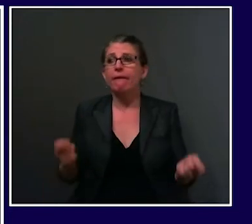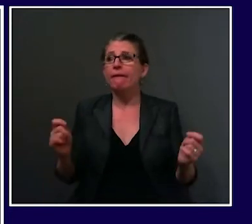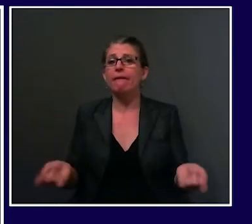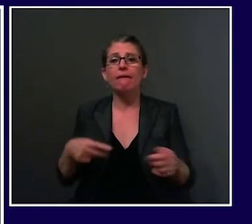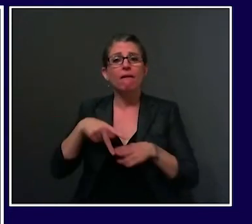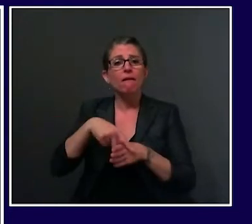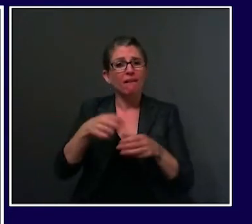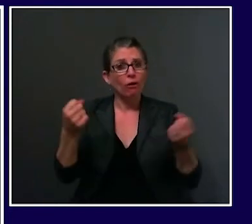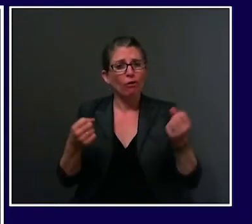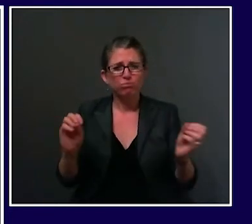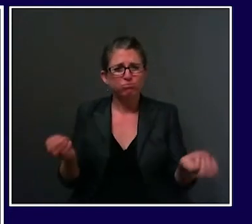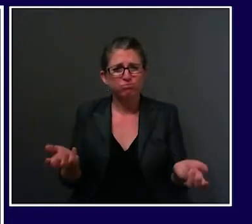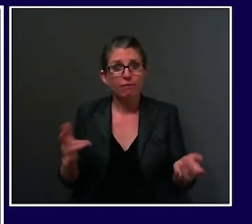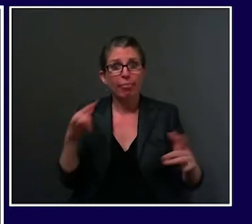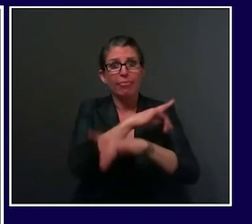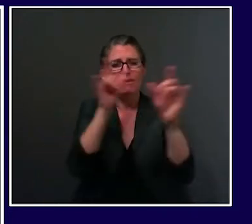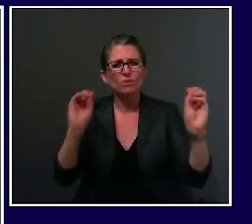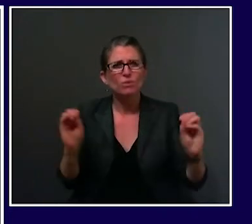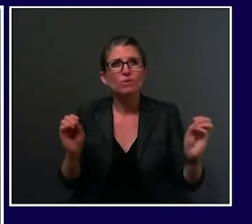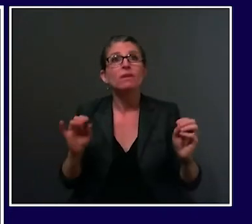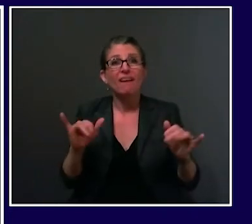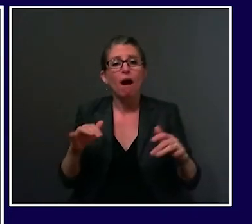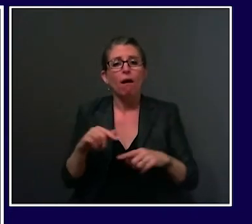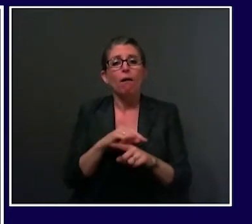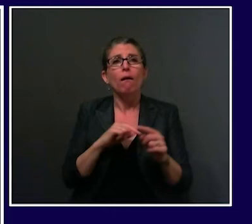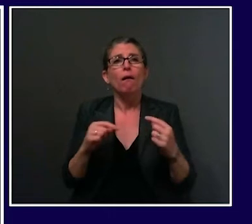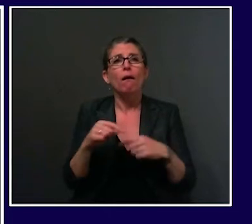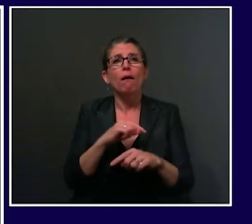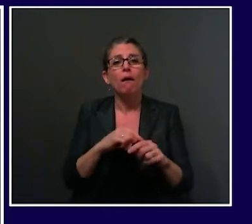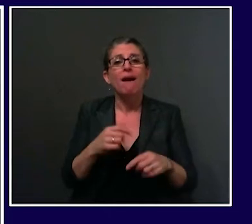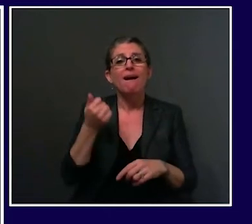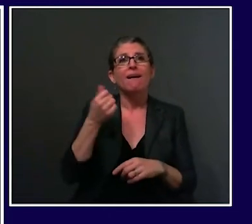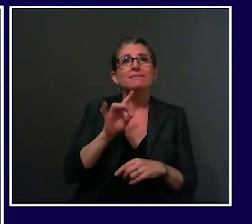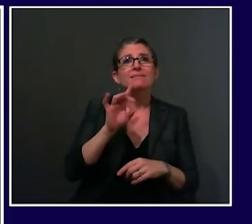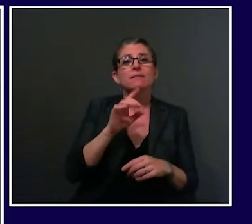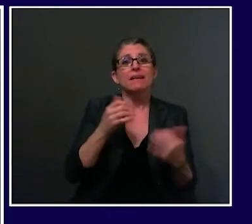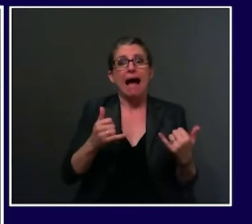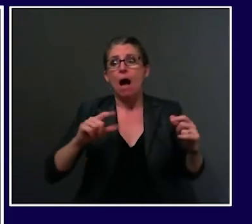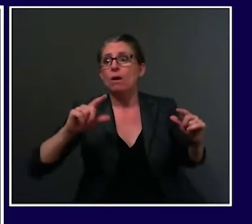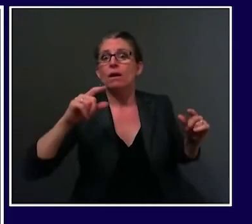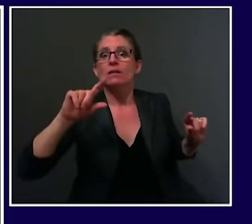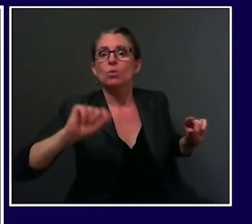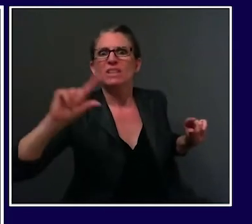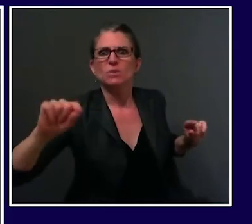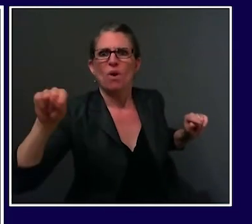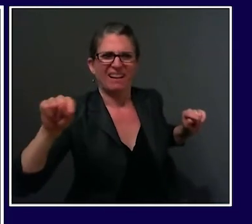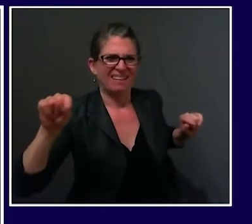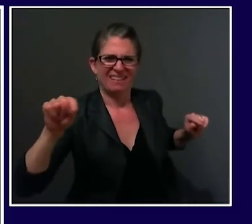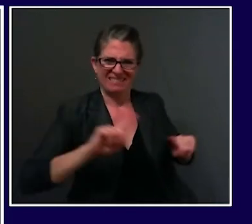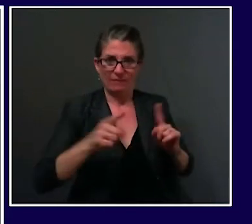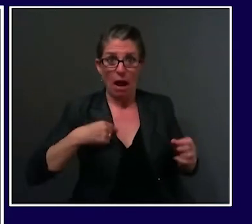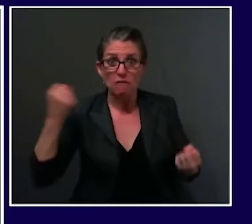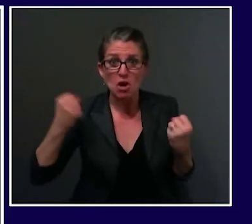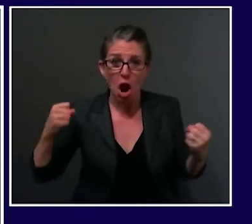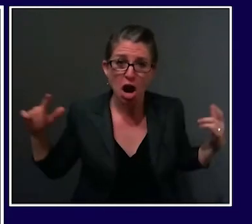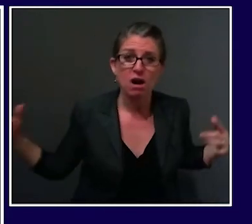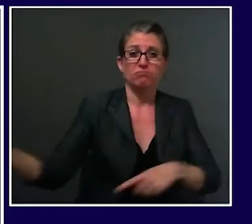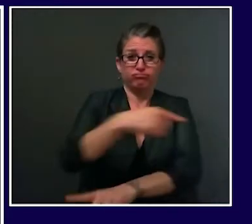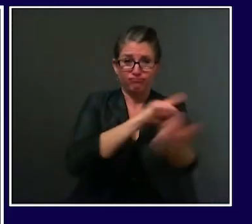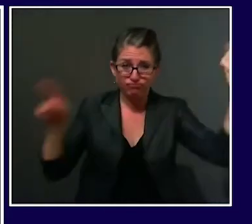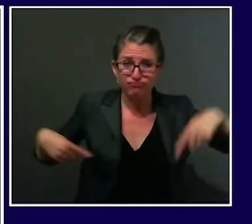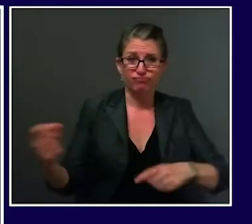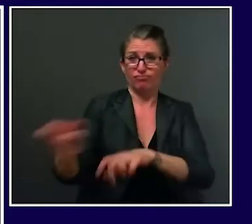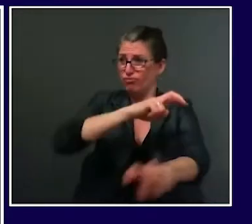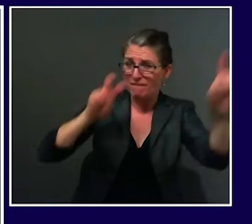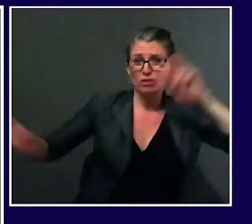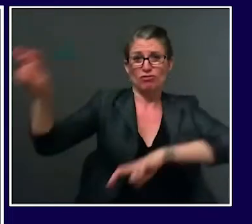But it's not 1820. We know that people can and do move from city to city, zip code to zip code. And so